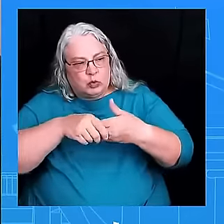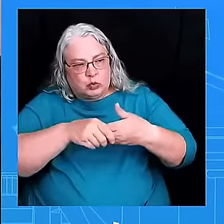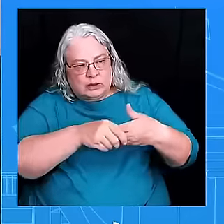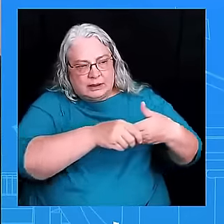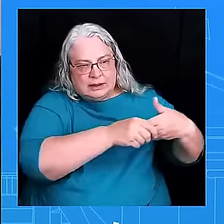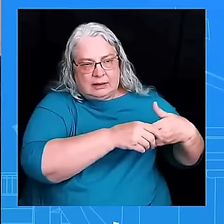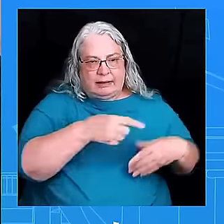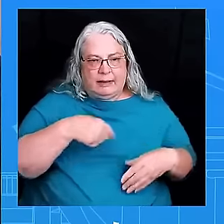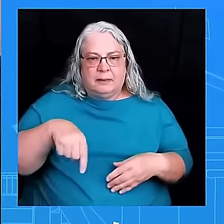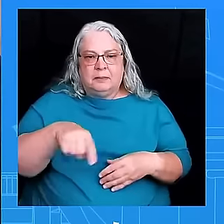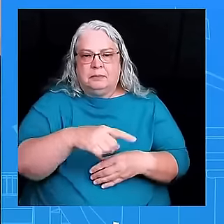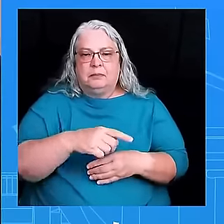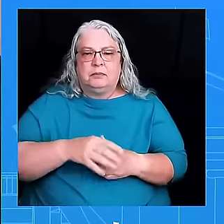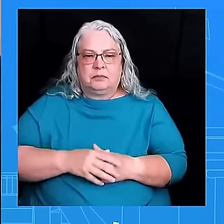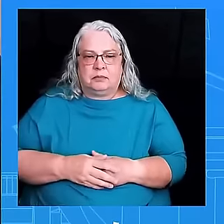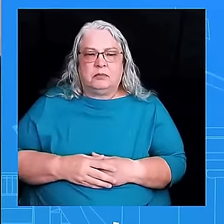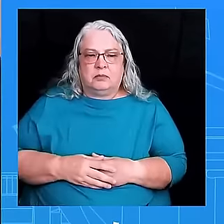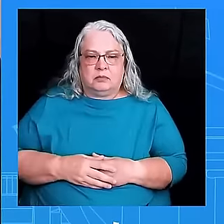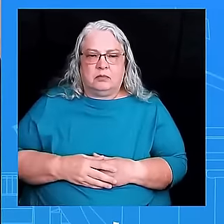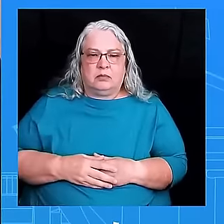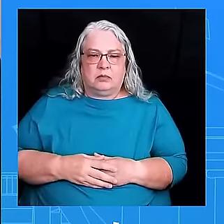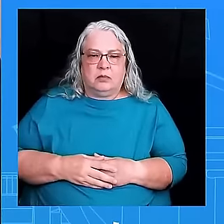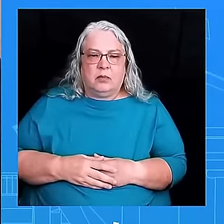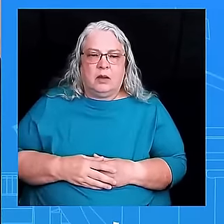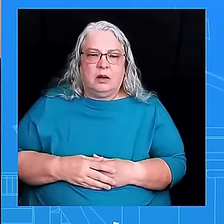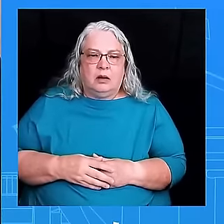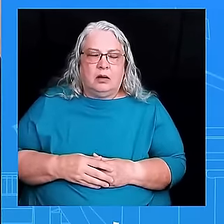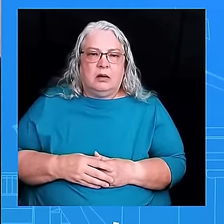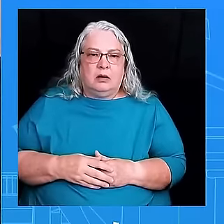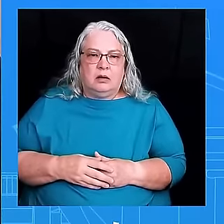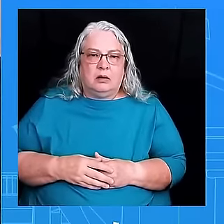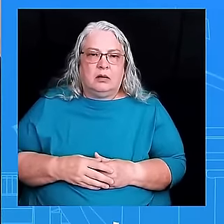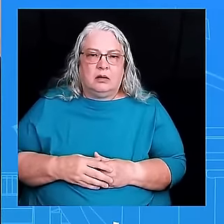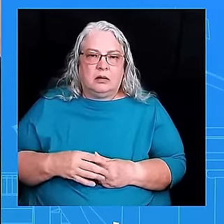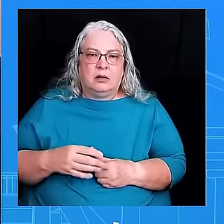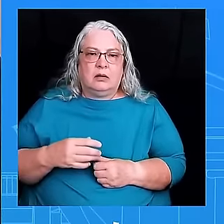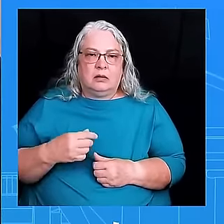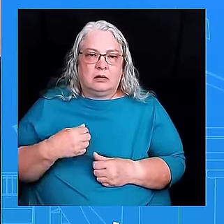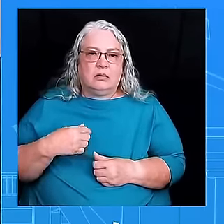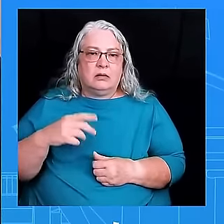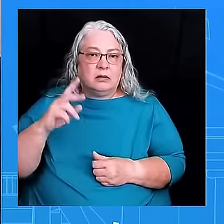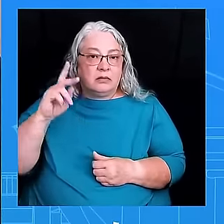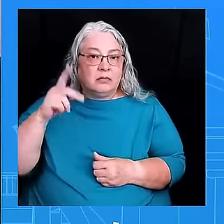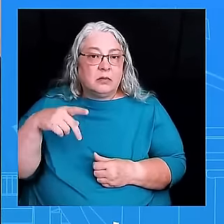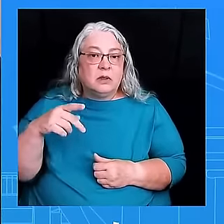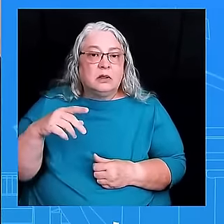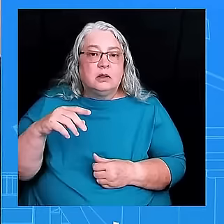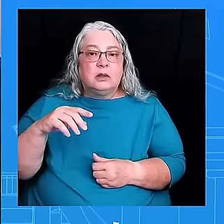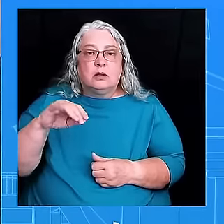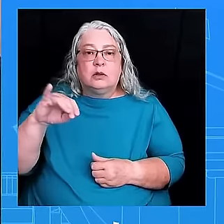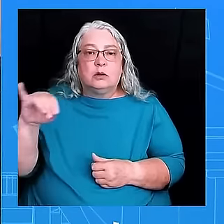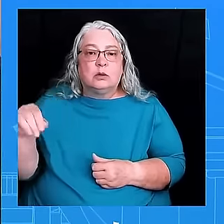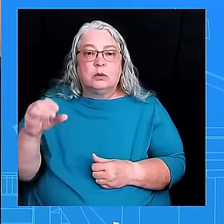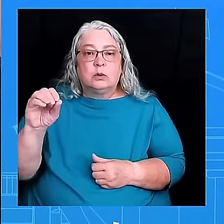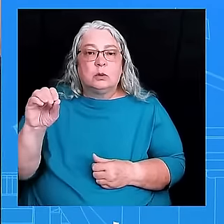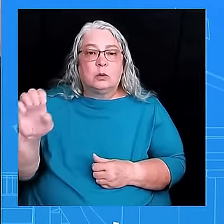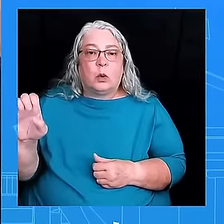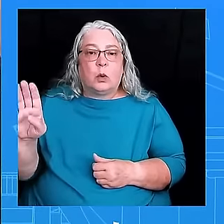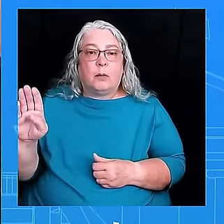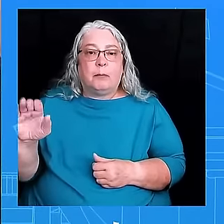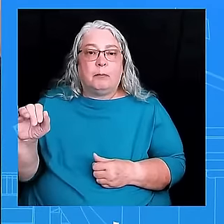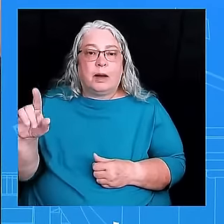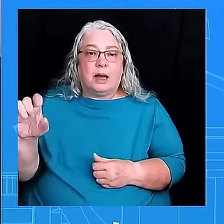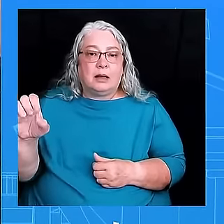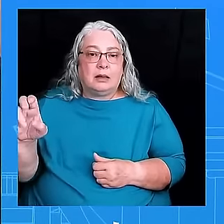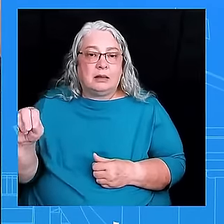president, said that if Joe Biden wasn't in the Oval Office, I don't think this would have happened. Was that a swipe at her relative inexperience